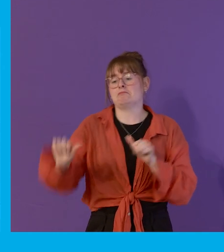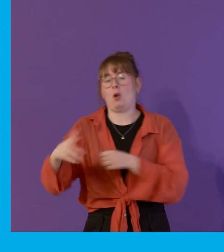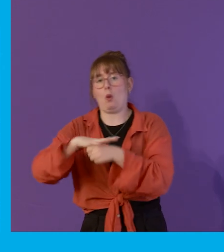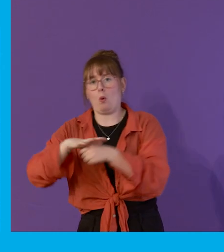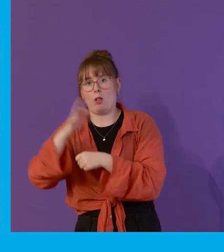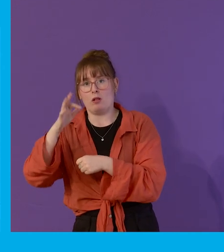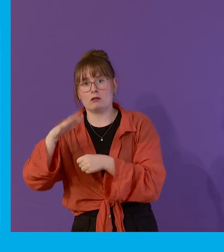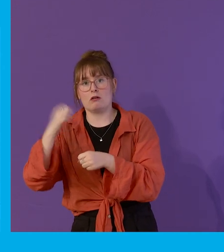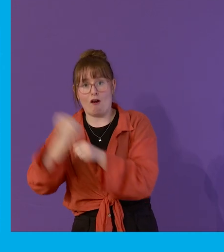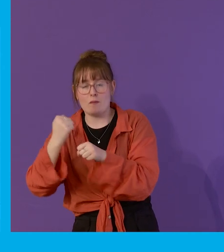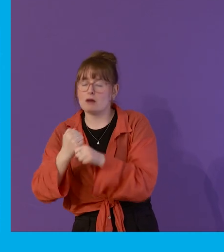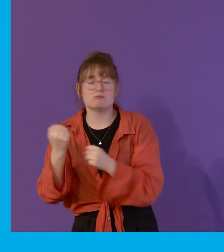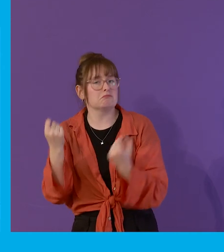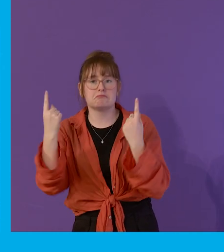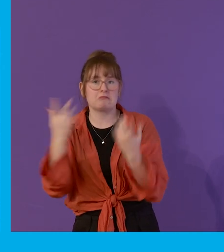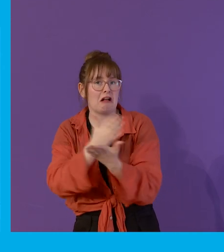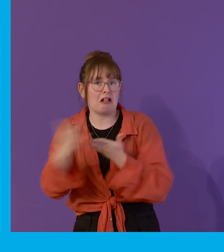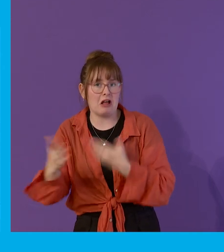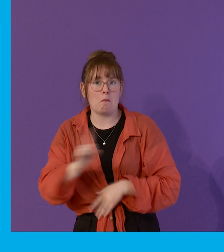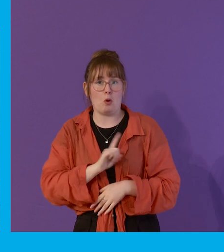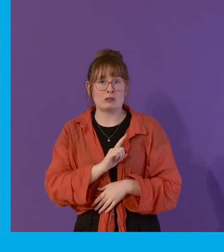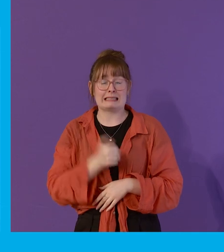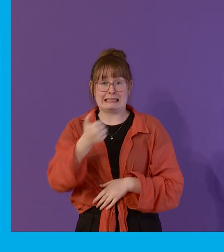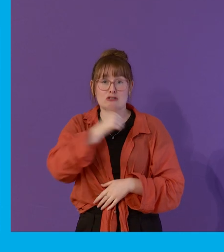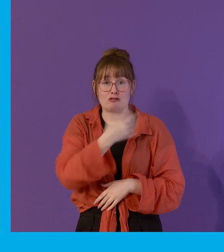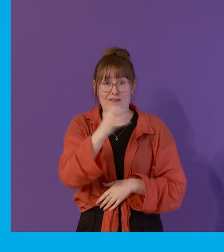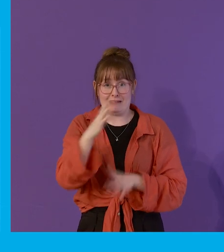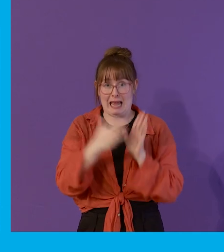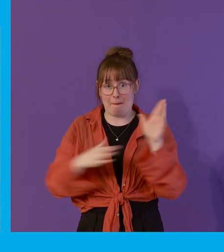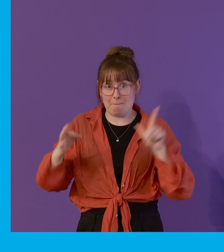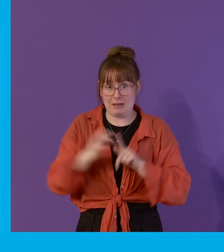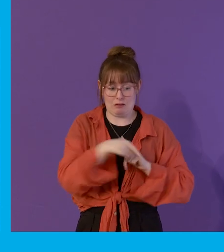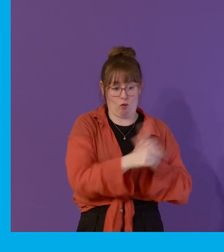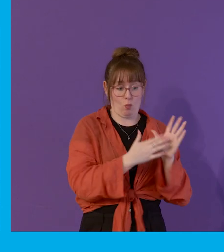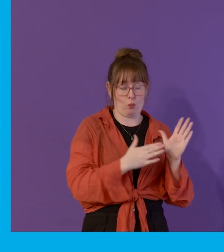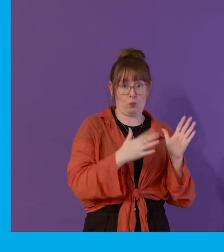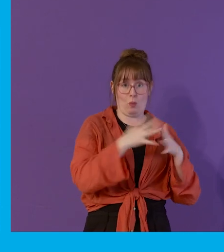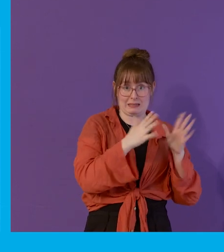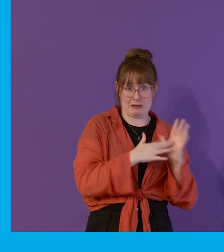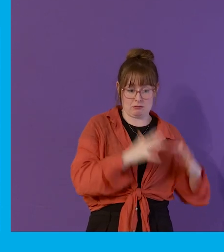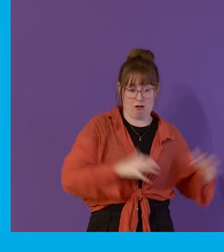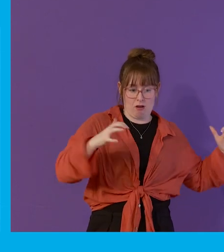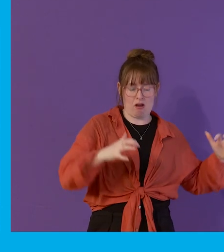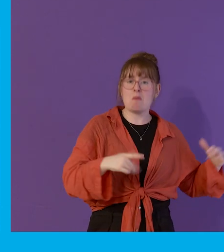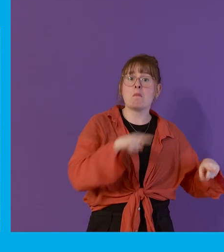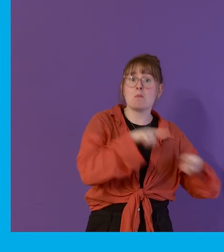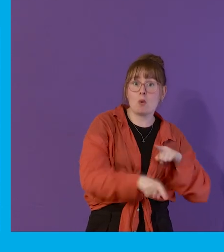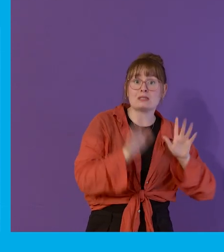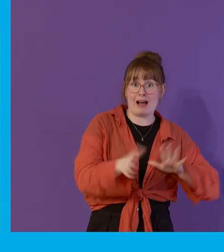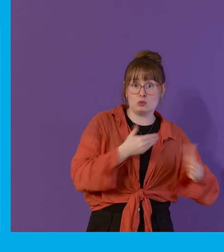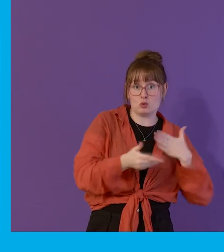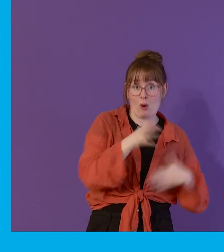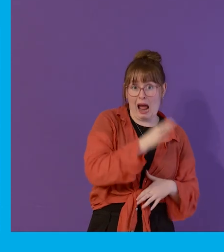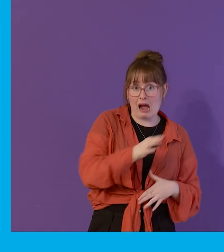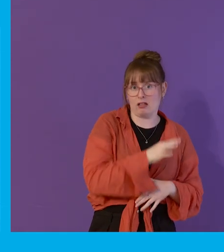sense to me is that you've got 650 MPs in Westminster. Most of them don't have to deal with